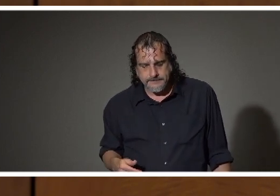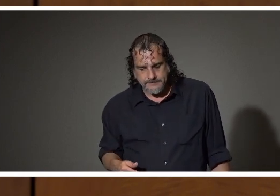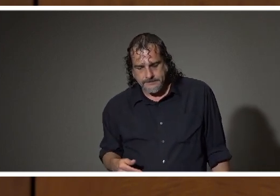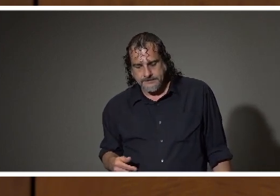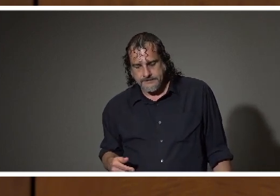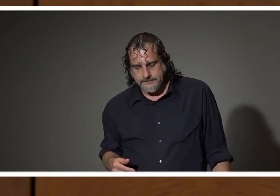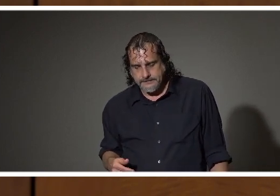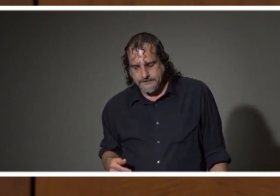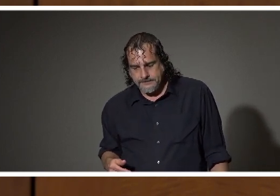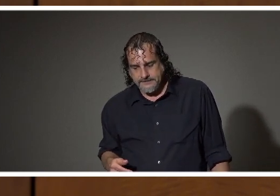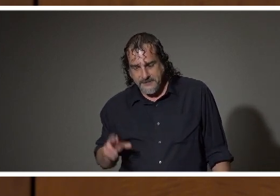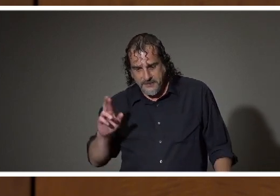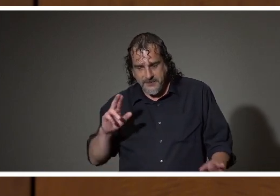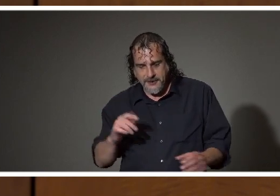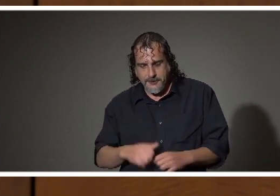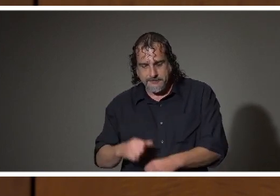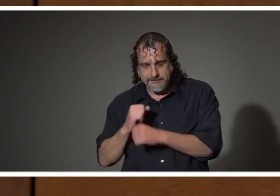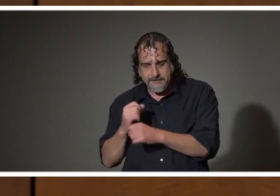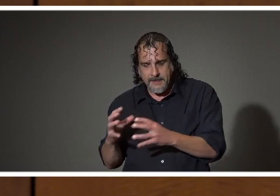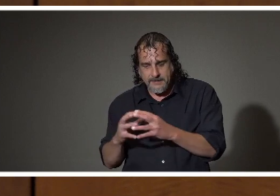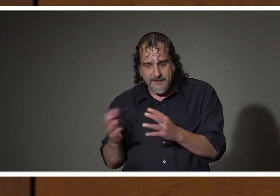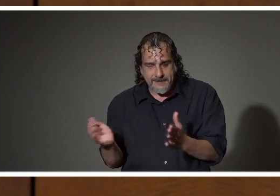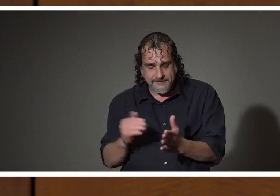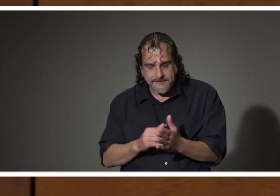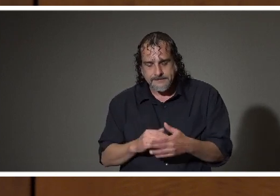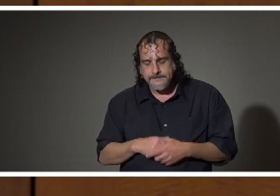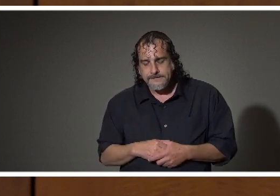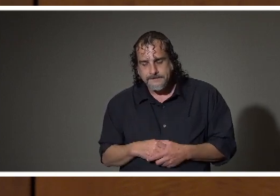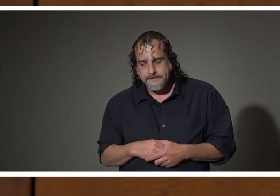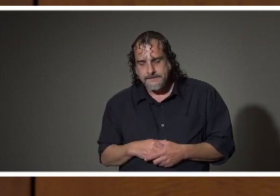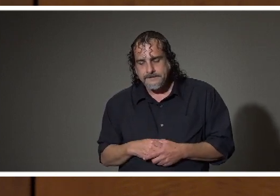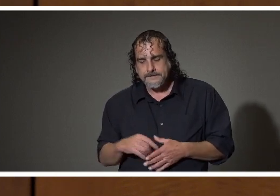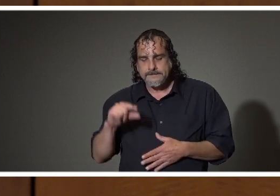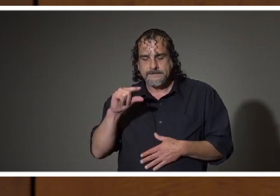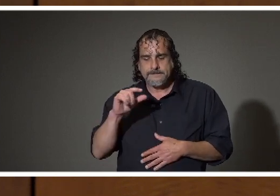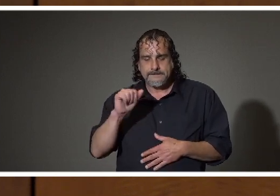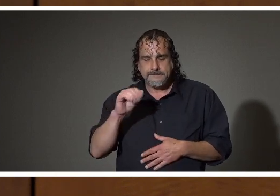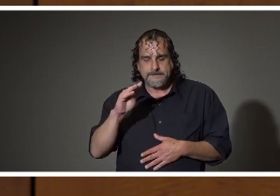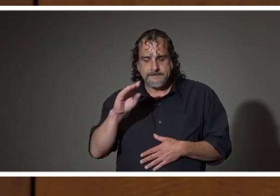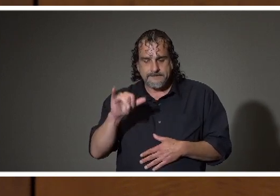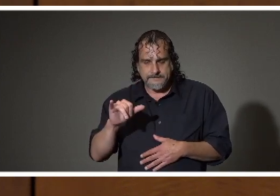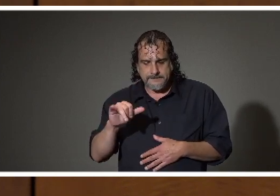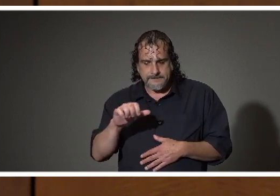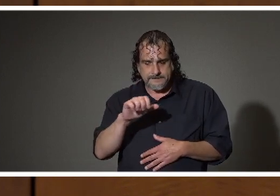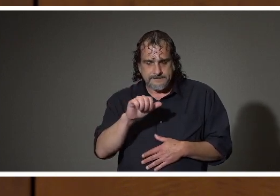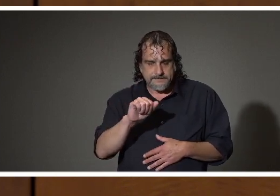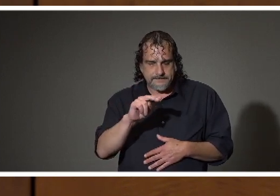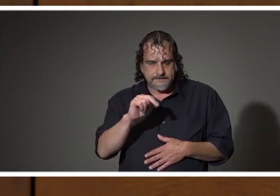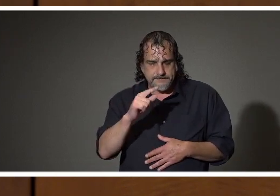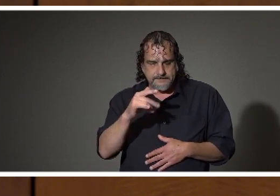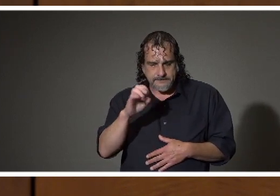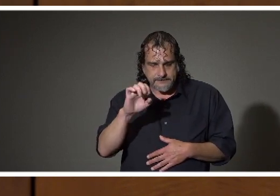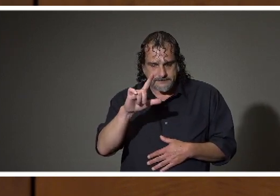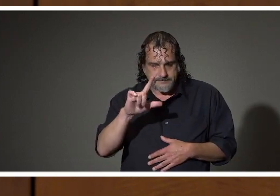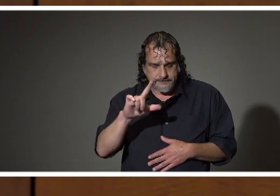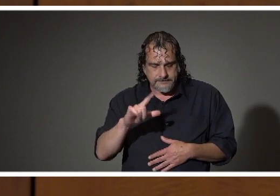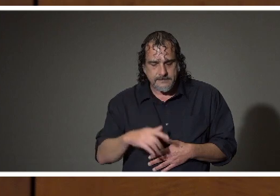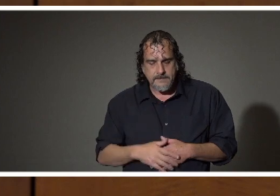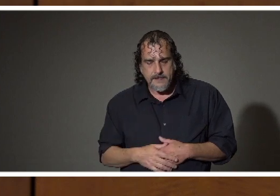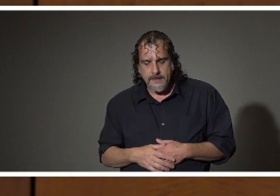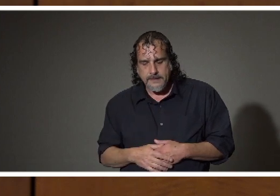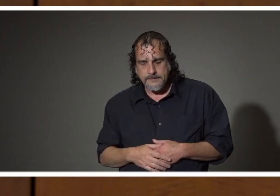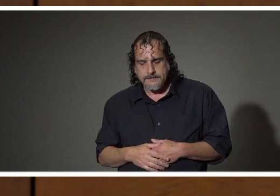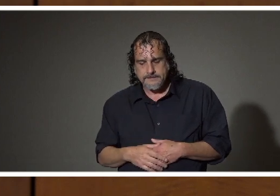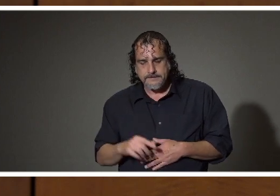know you can't wait to get back out on the softball field. Happy birthday to Gabby Grizzard and Angel Lincoln, who's turning 24,